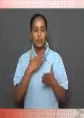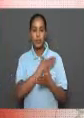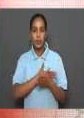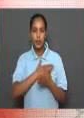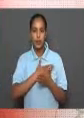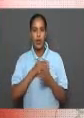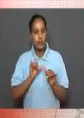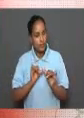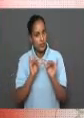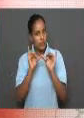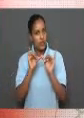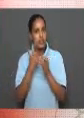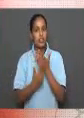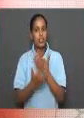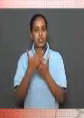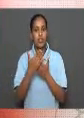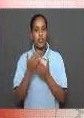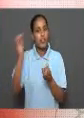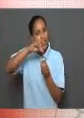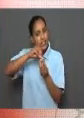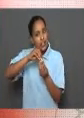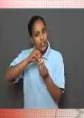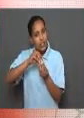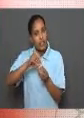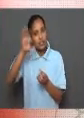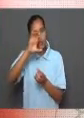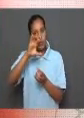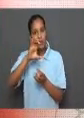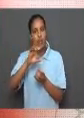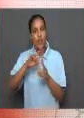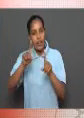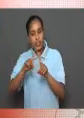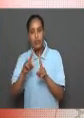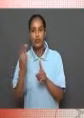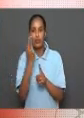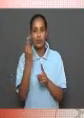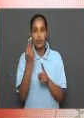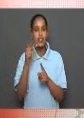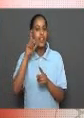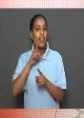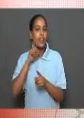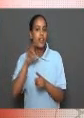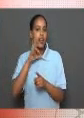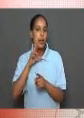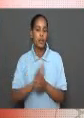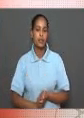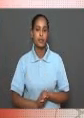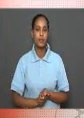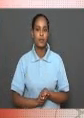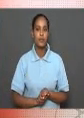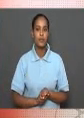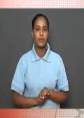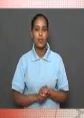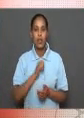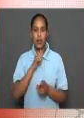Teacher, please hold a class discussion to further explore the various uses of synthetic